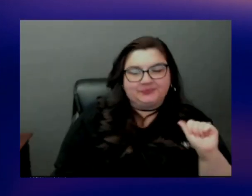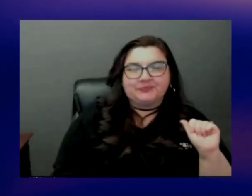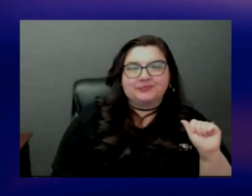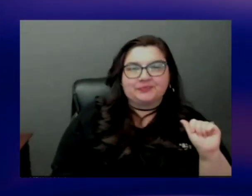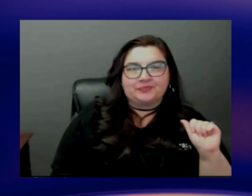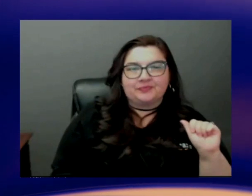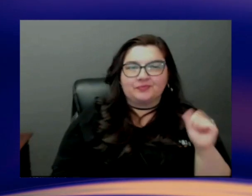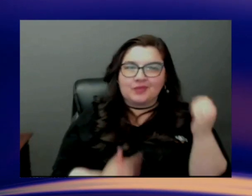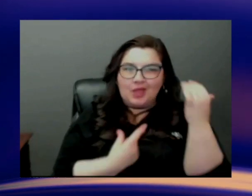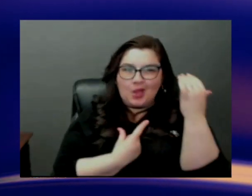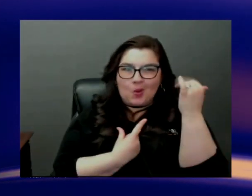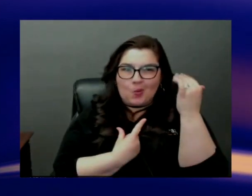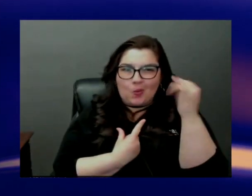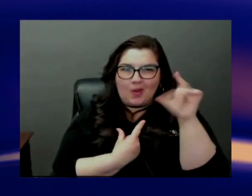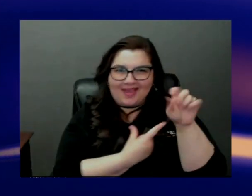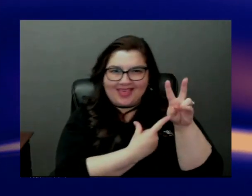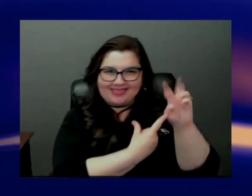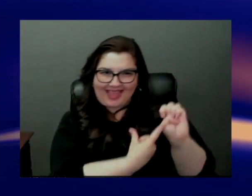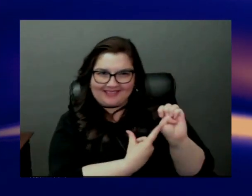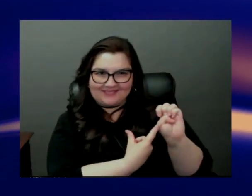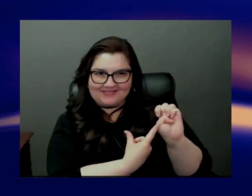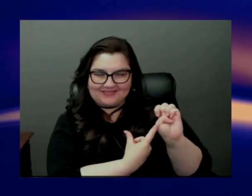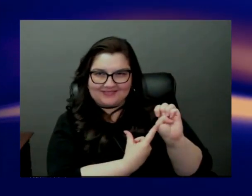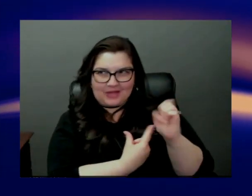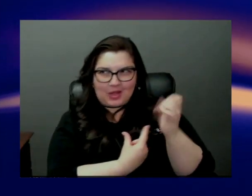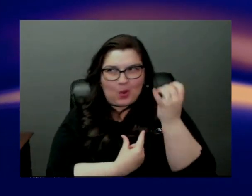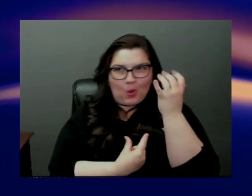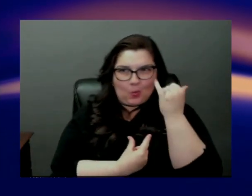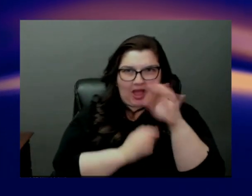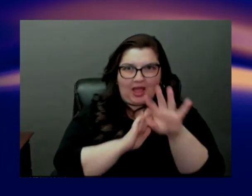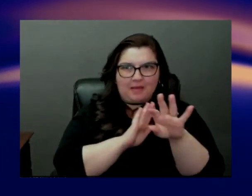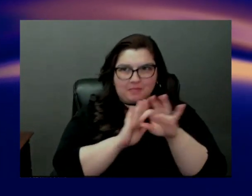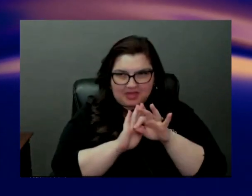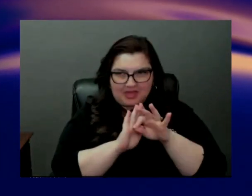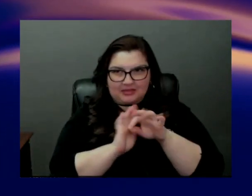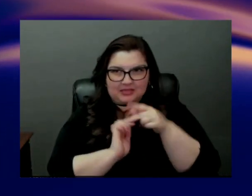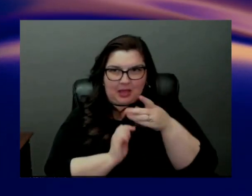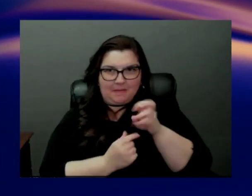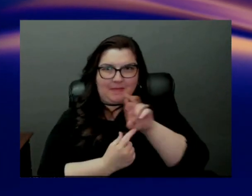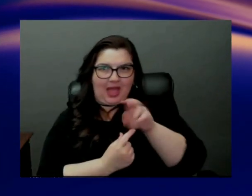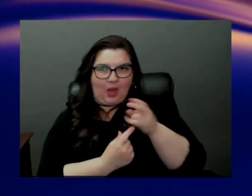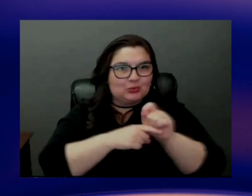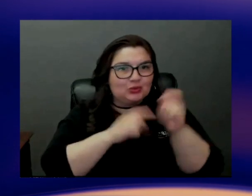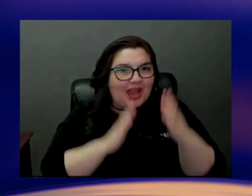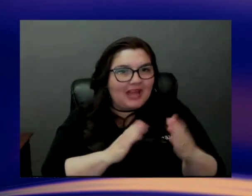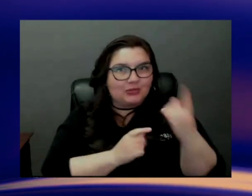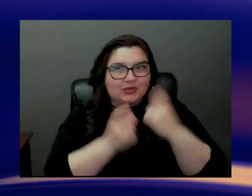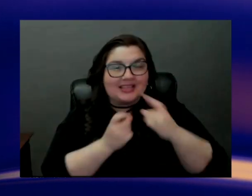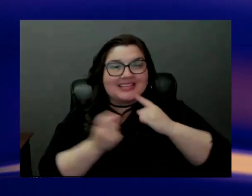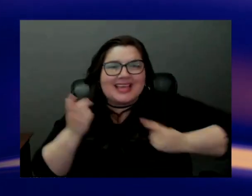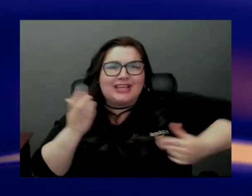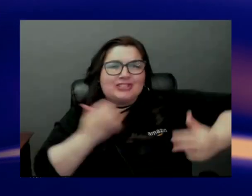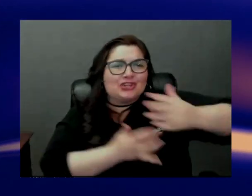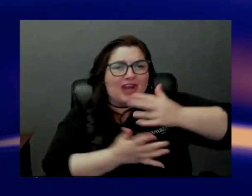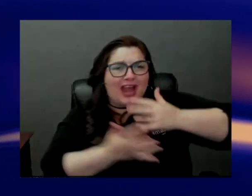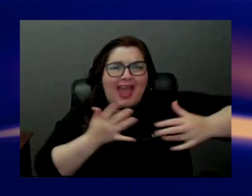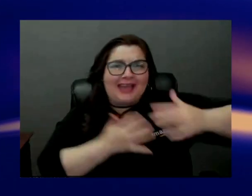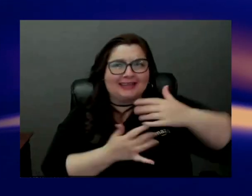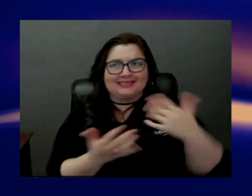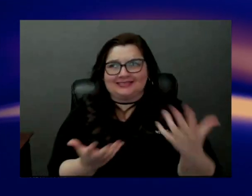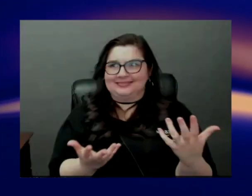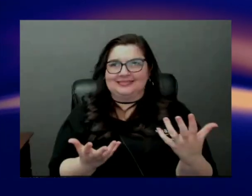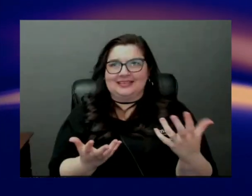Why live? Why pick to do Power Hour in front of a live audience on a live stream? What do you get out of that? The best